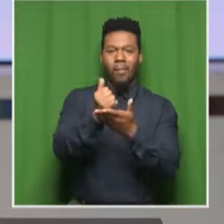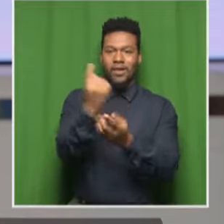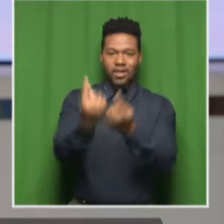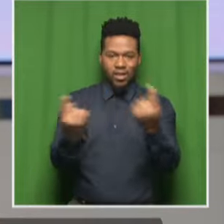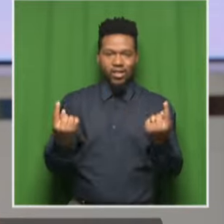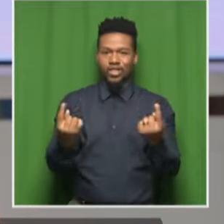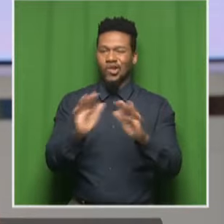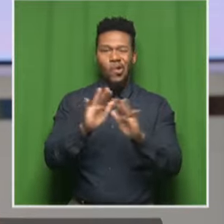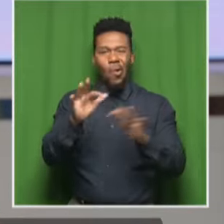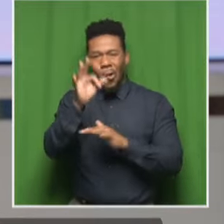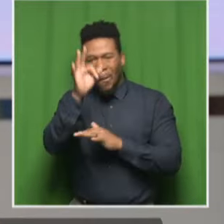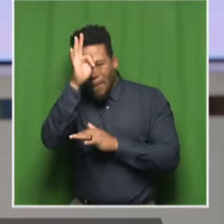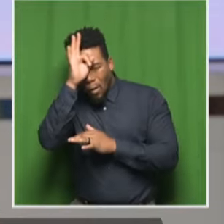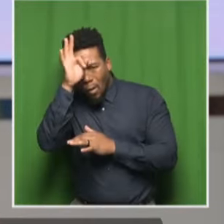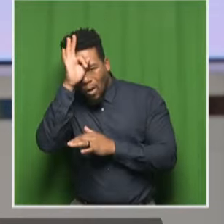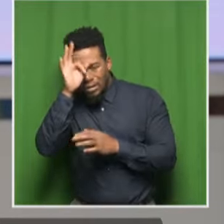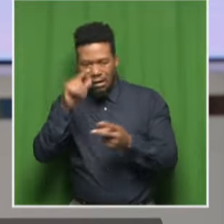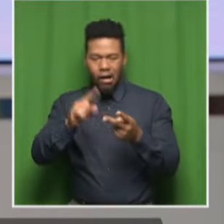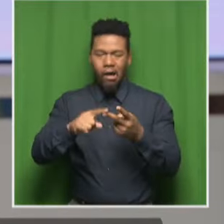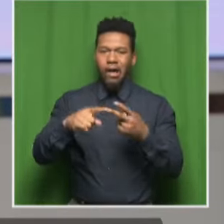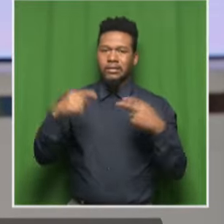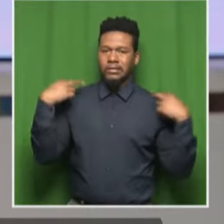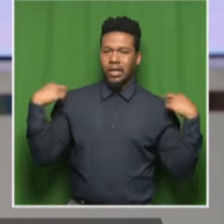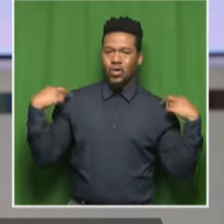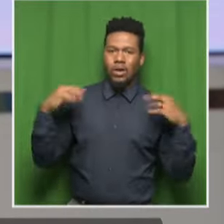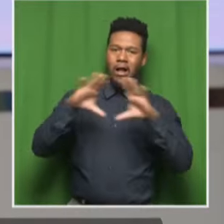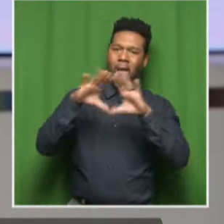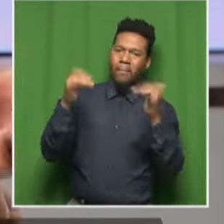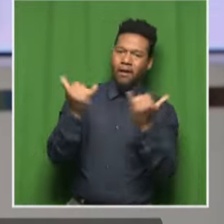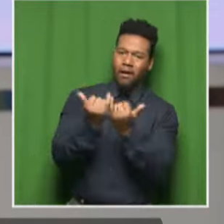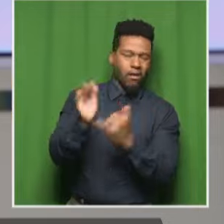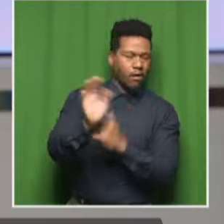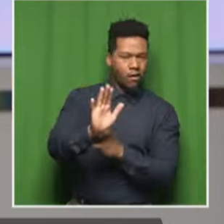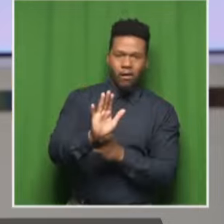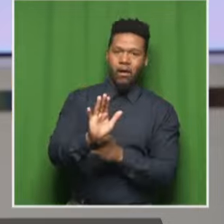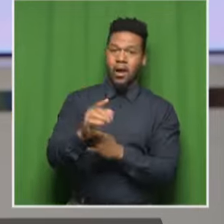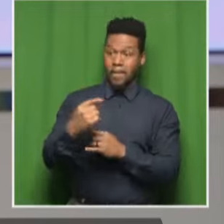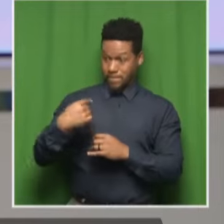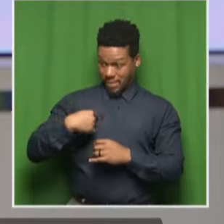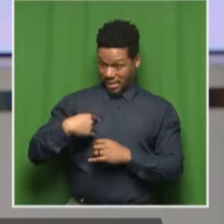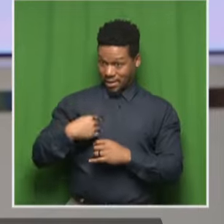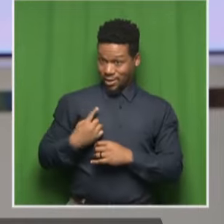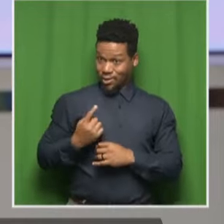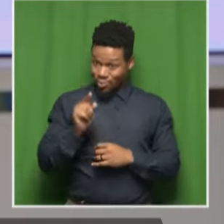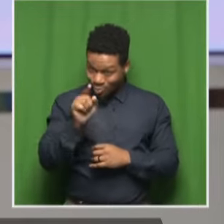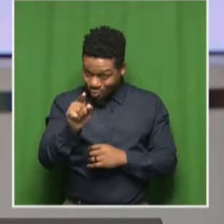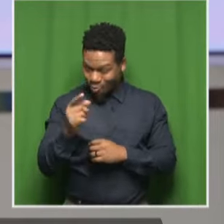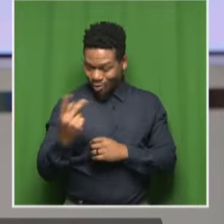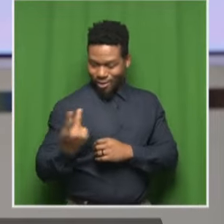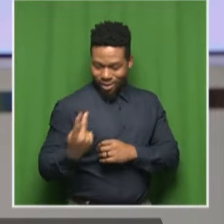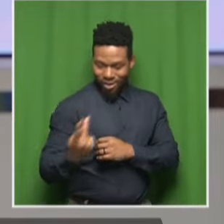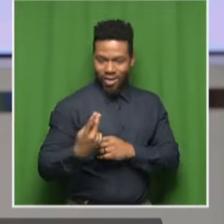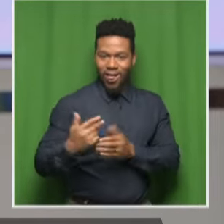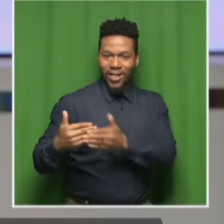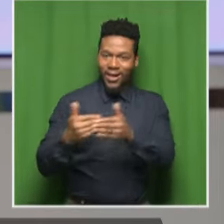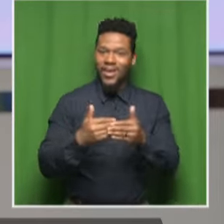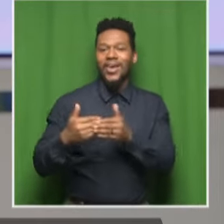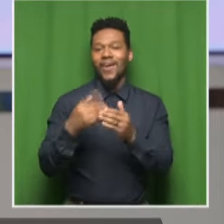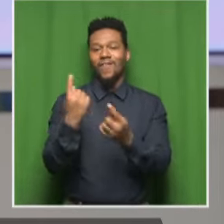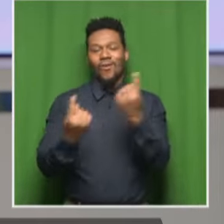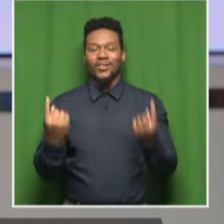companies, you take care of me and I take care of you, you and your neighbors. It's getting everyone involved because South Africa has the same